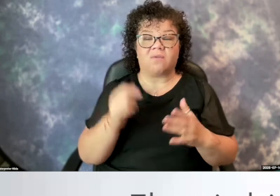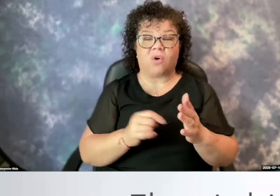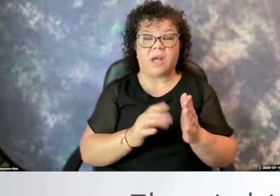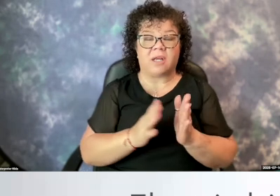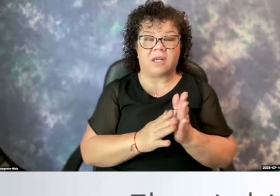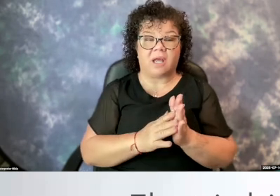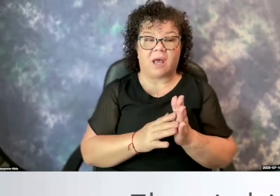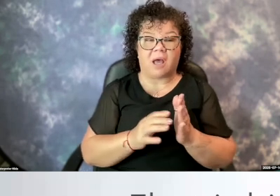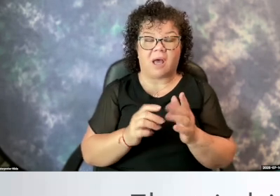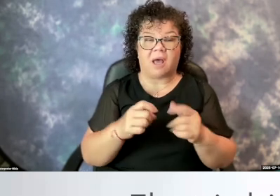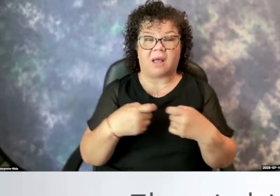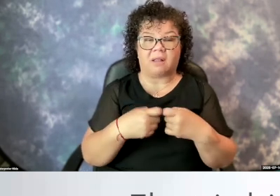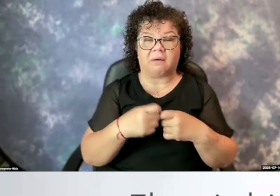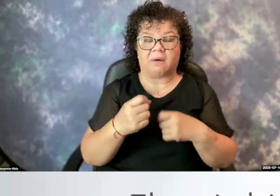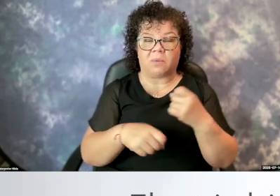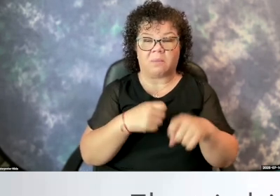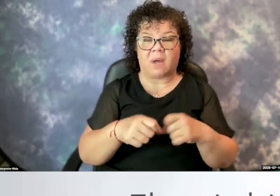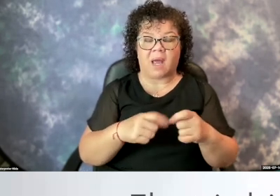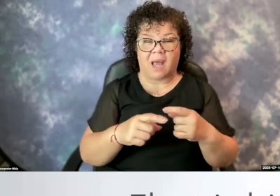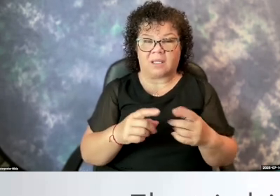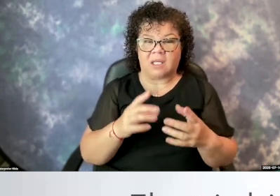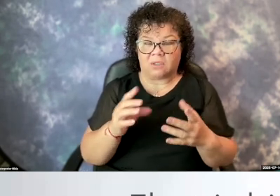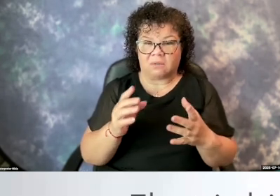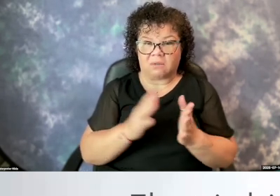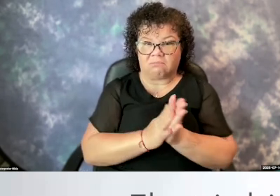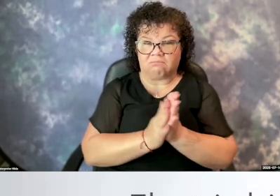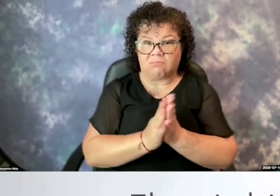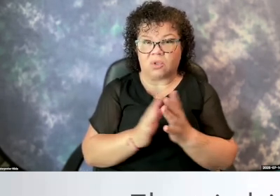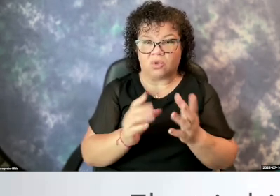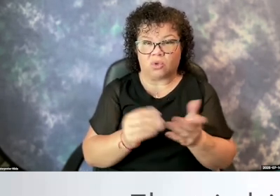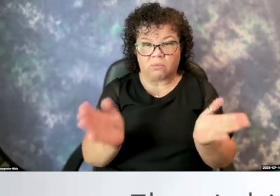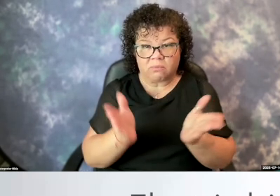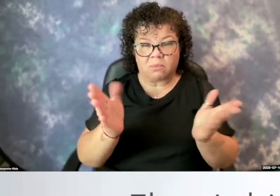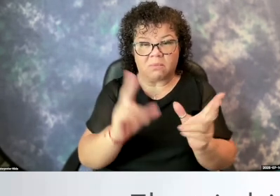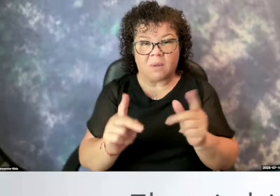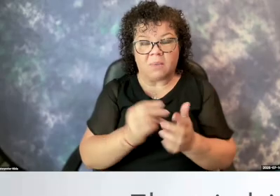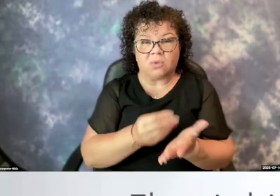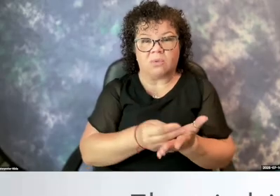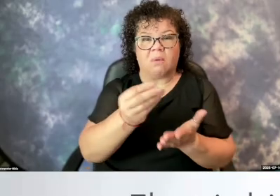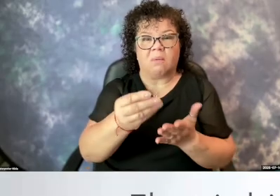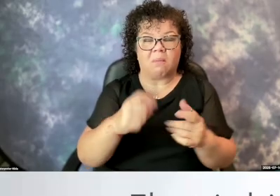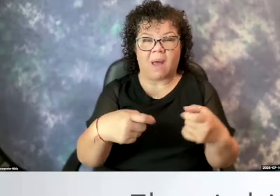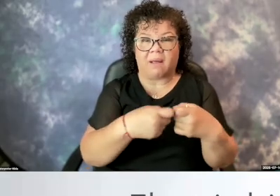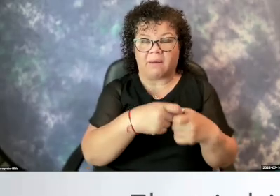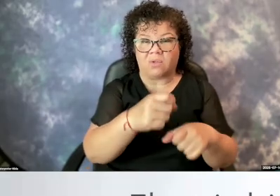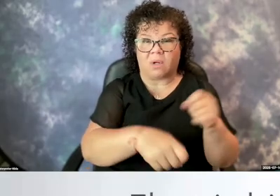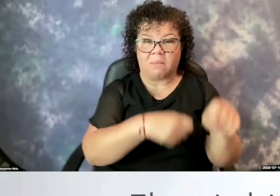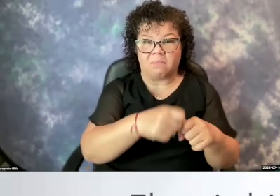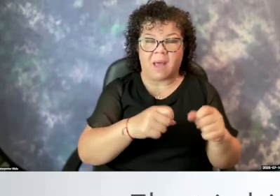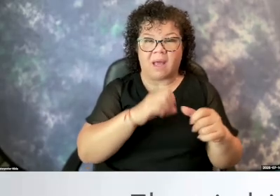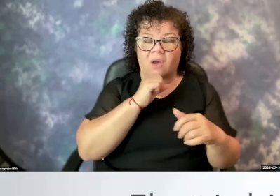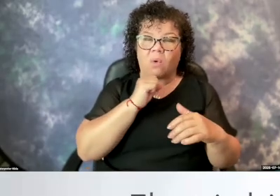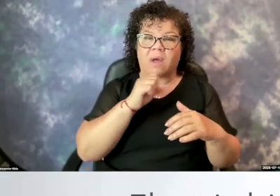Good morning, everyone. The California e-bike incentive project aims to provide electric bicycle or